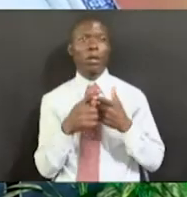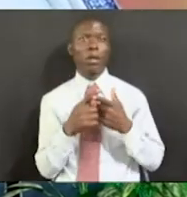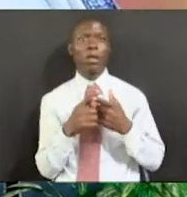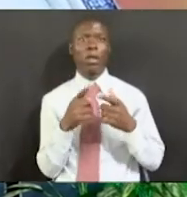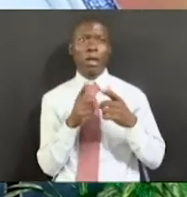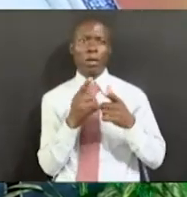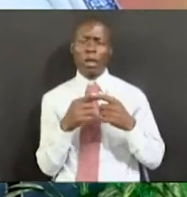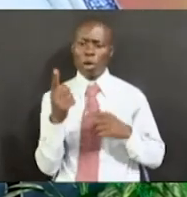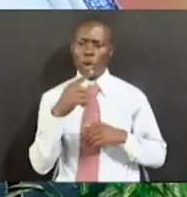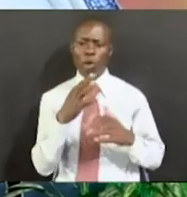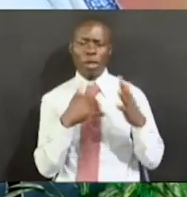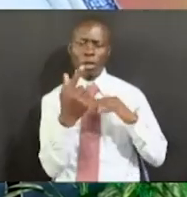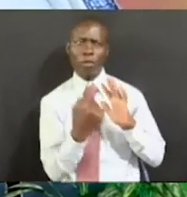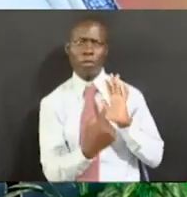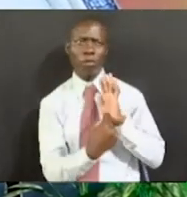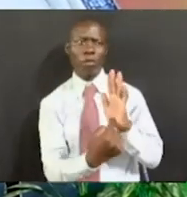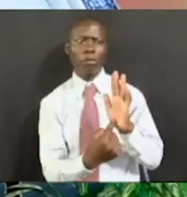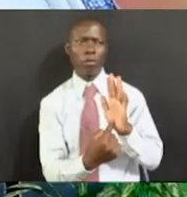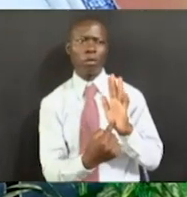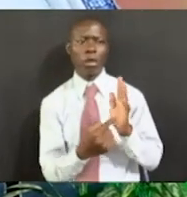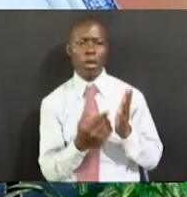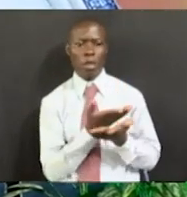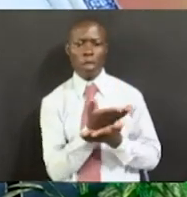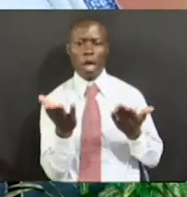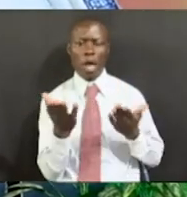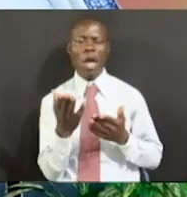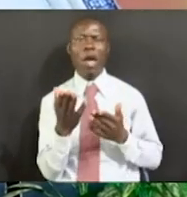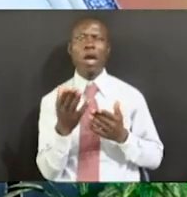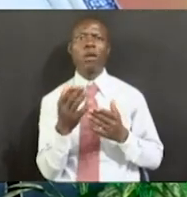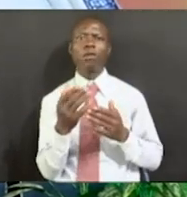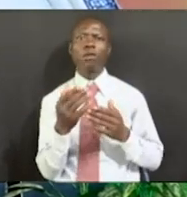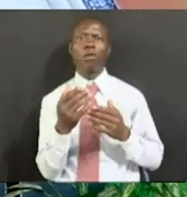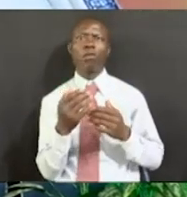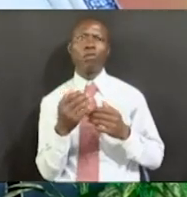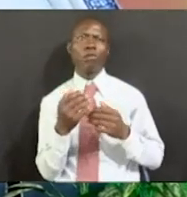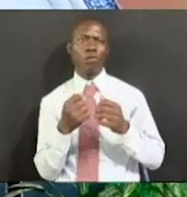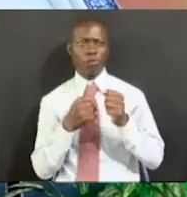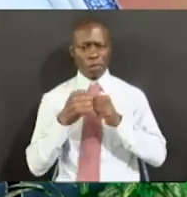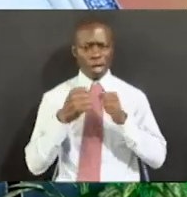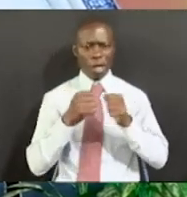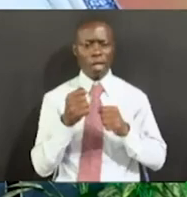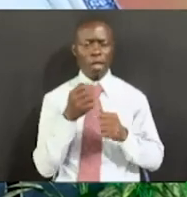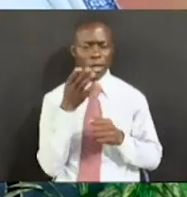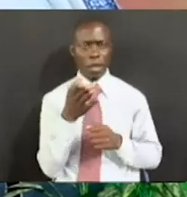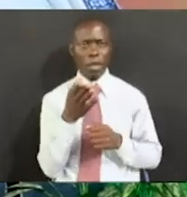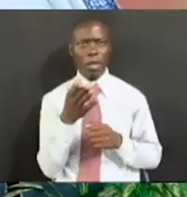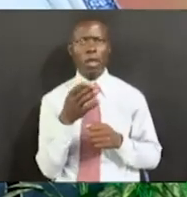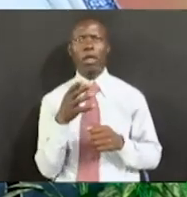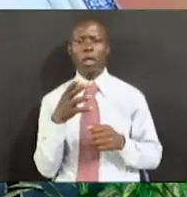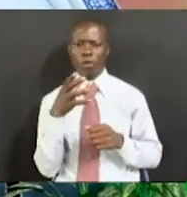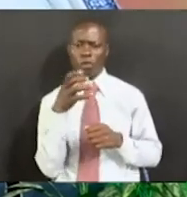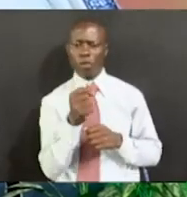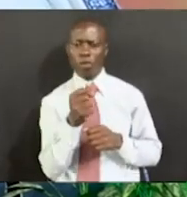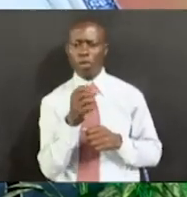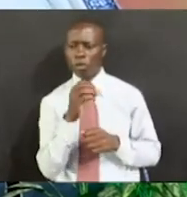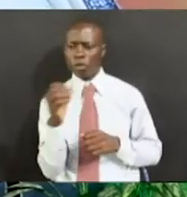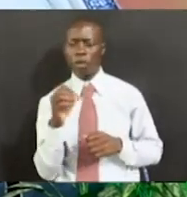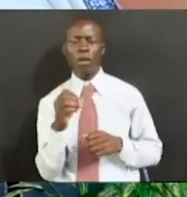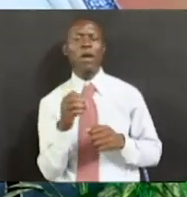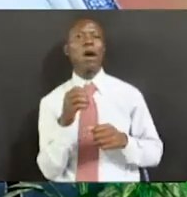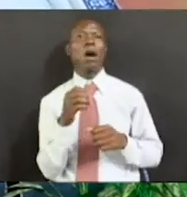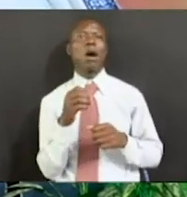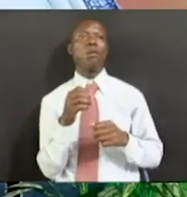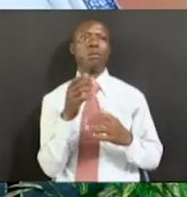new gods. Then there was war in the gates. Not a shield or a spear was seen among 40,000